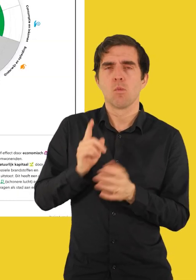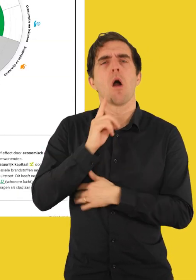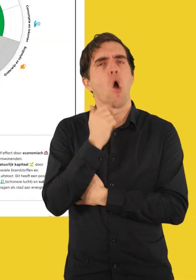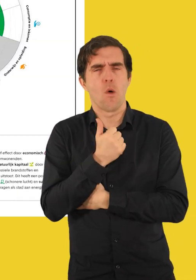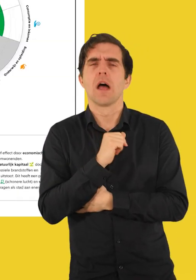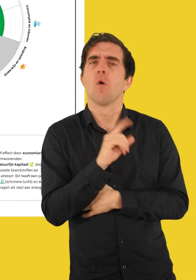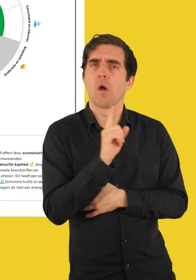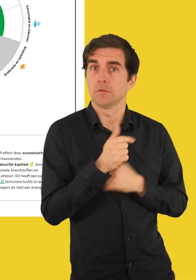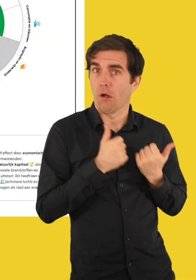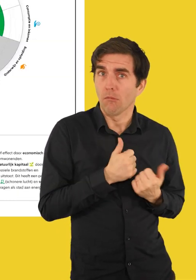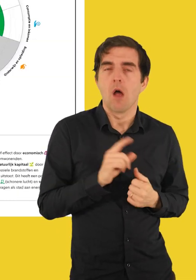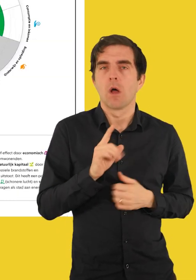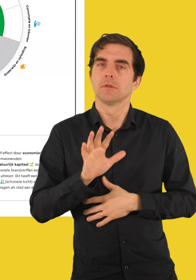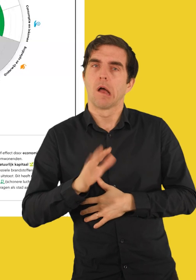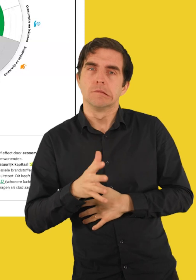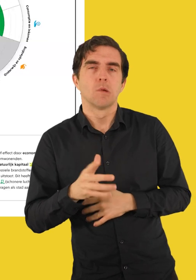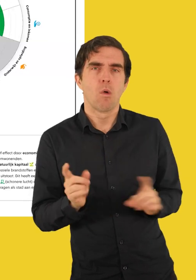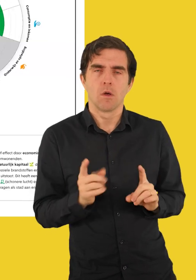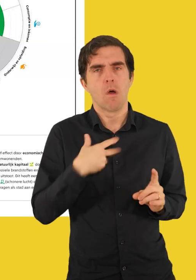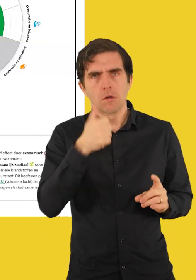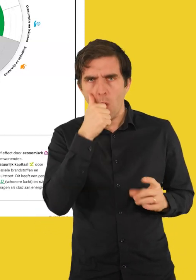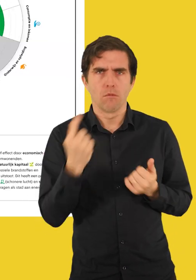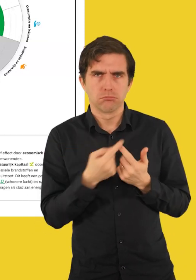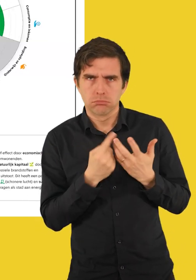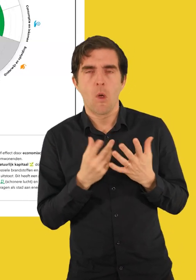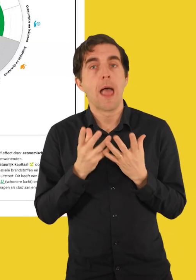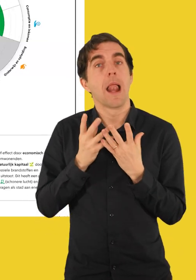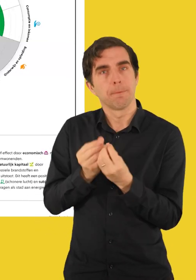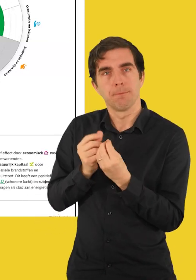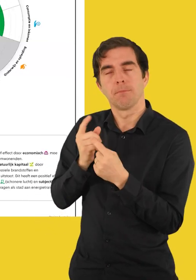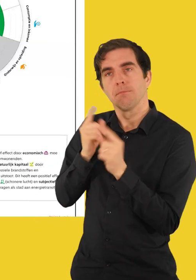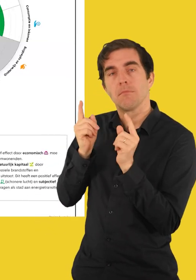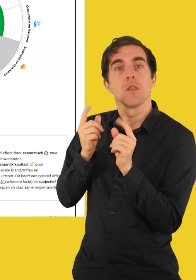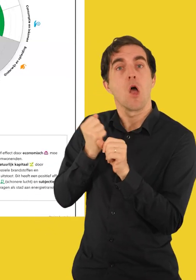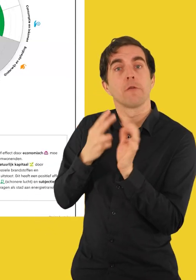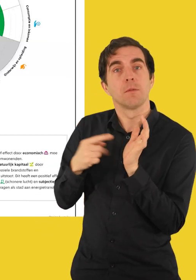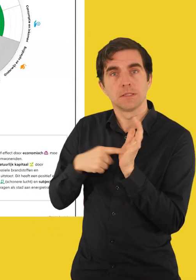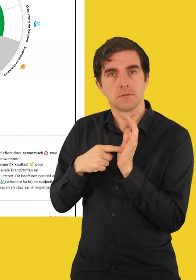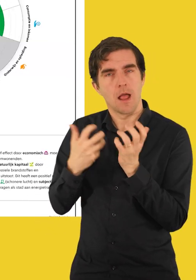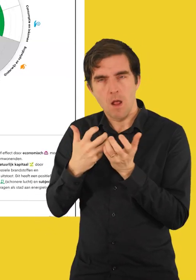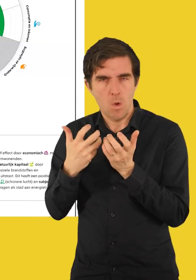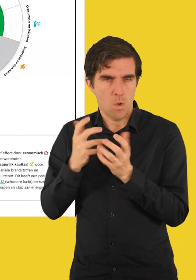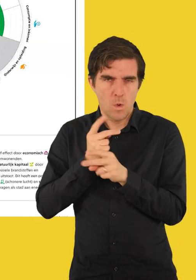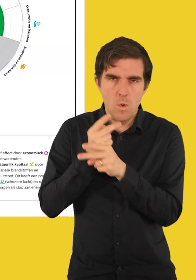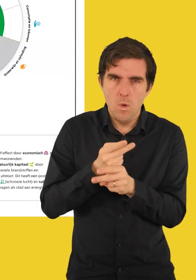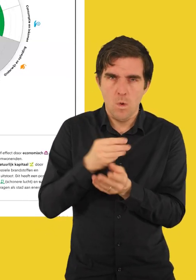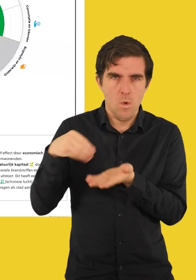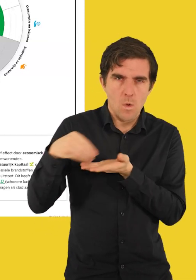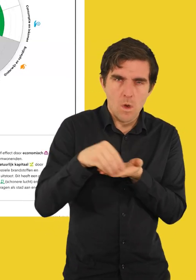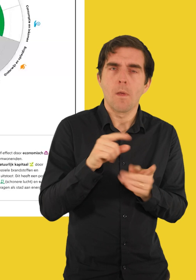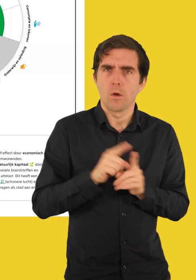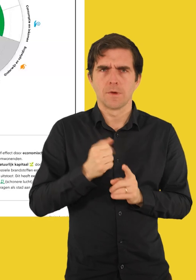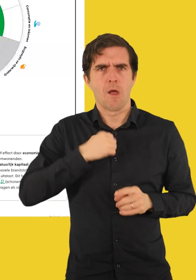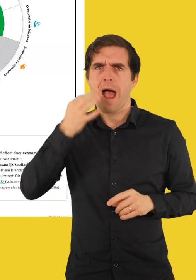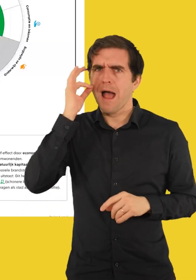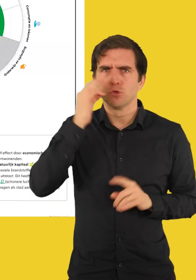proposal, how many pros and cons are there? And so it should help the municipal government in making decisions, but